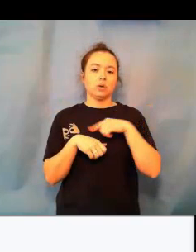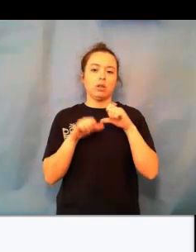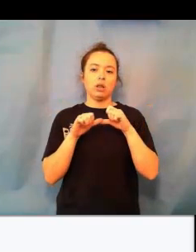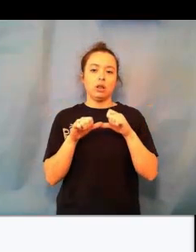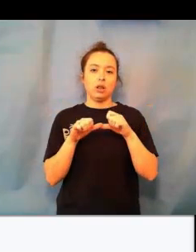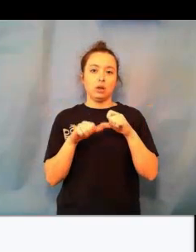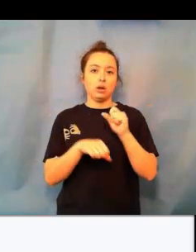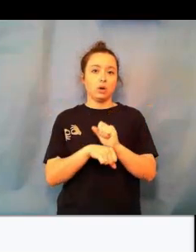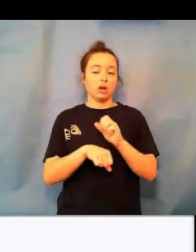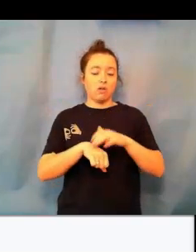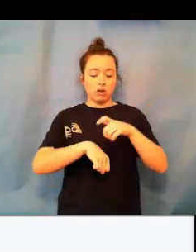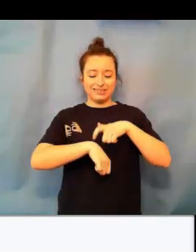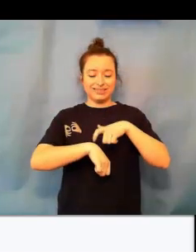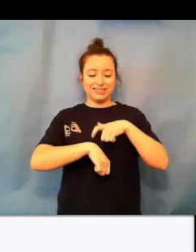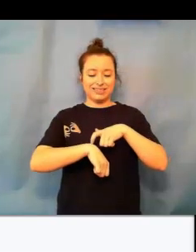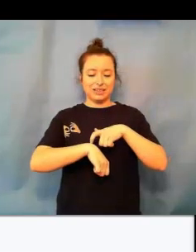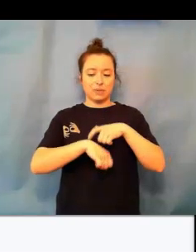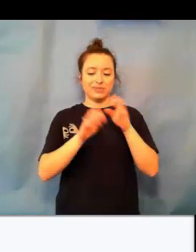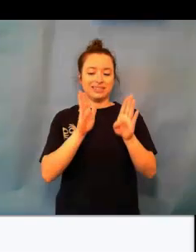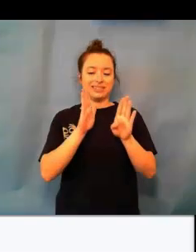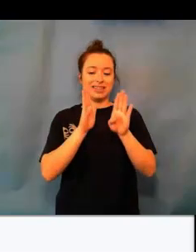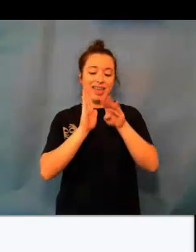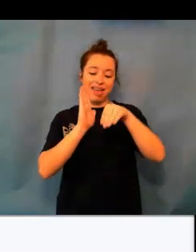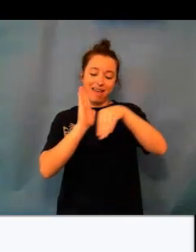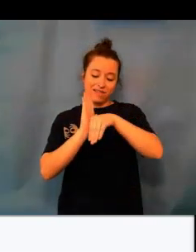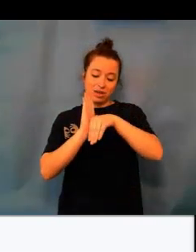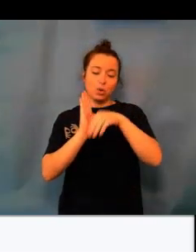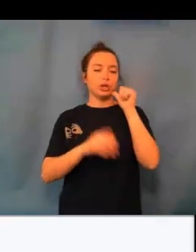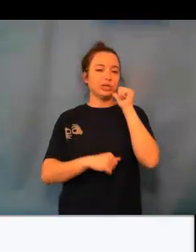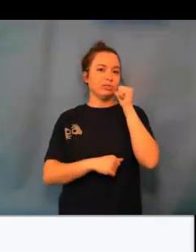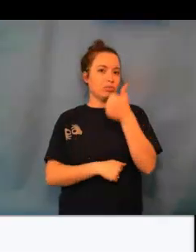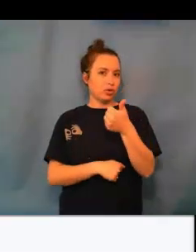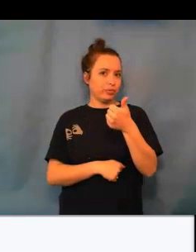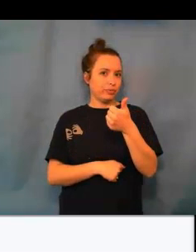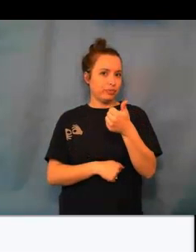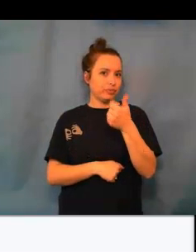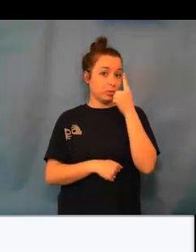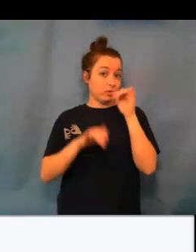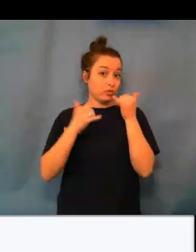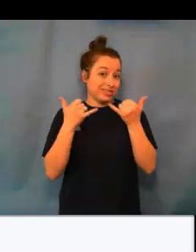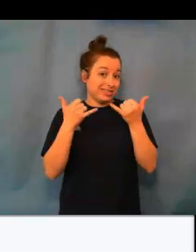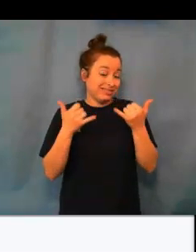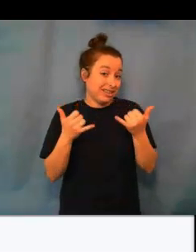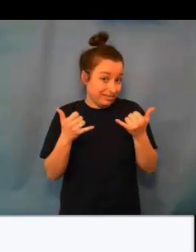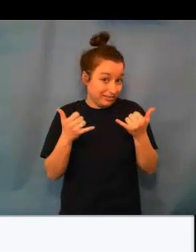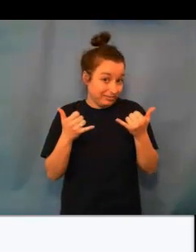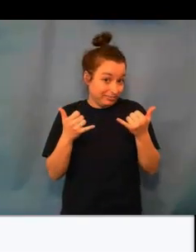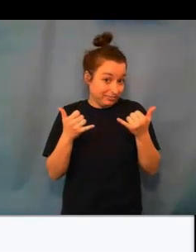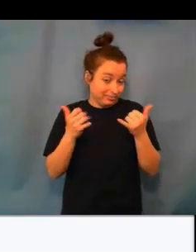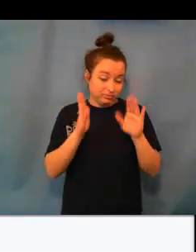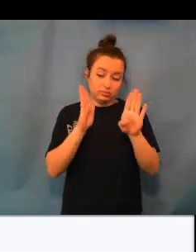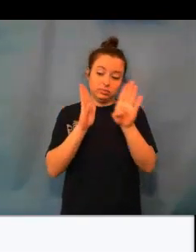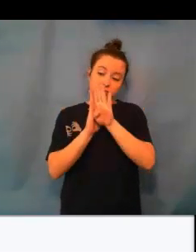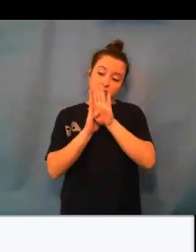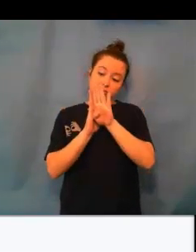on telling time to the half hour tomorrow. But for today, remember, the hour hand